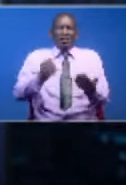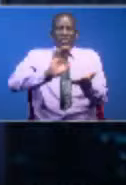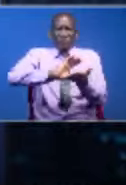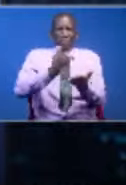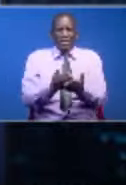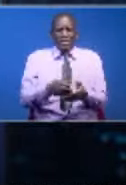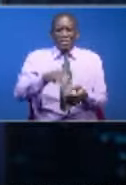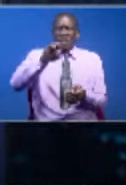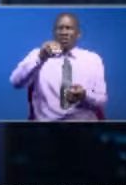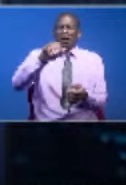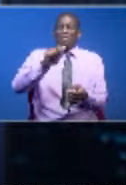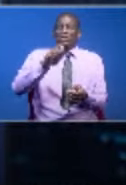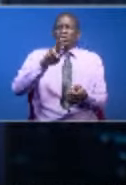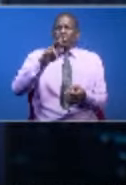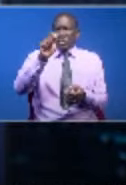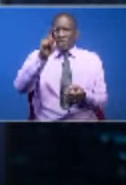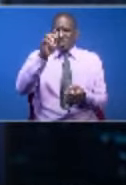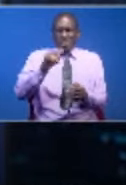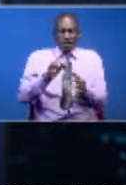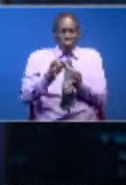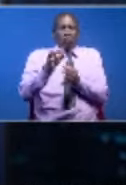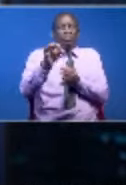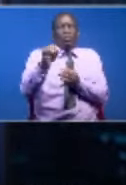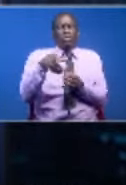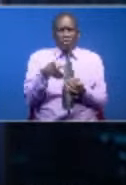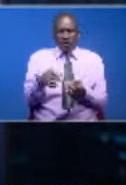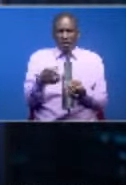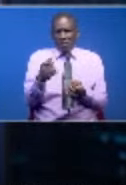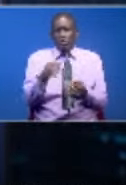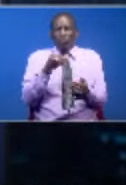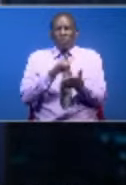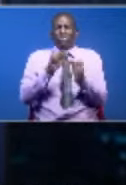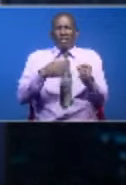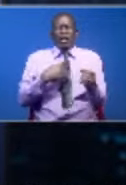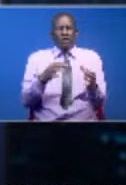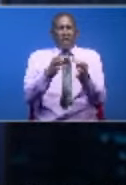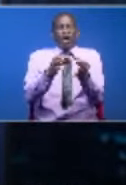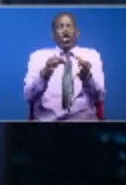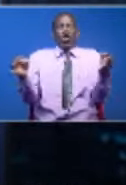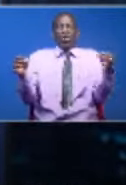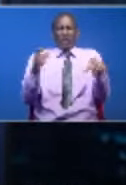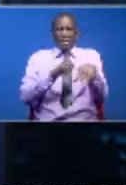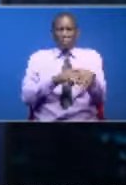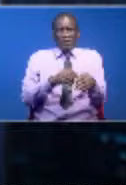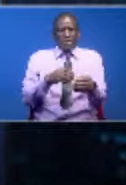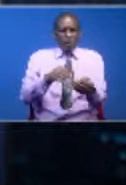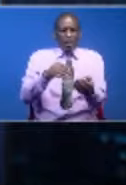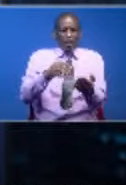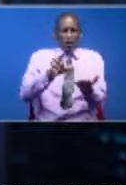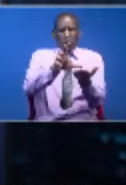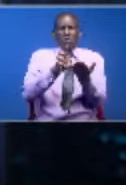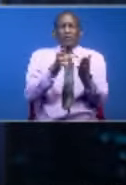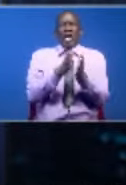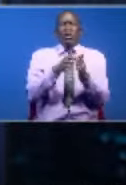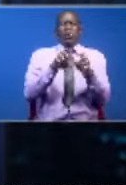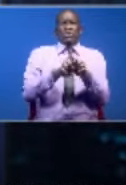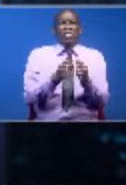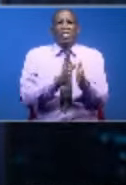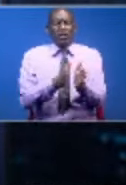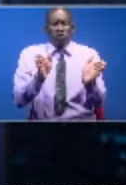maturity extension so that you get that, longer tenors, yeah, and overall